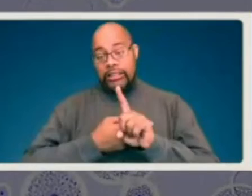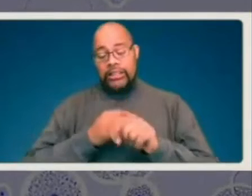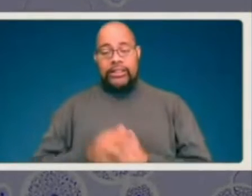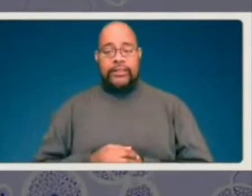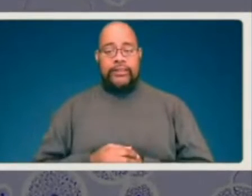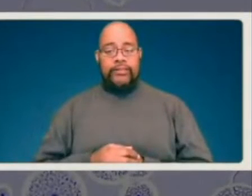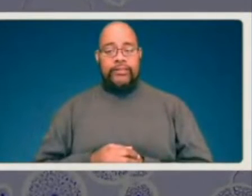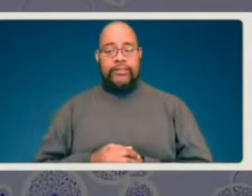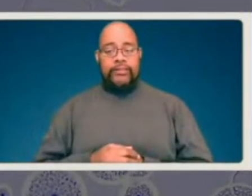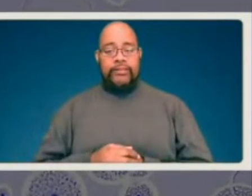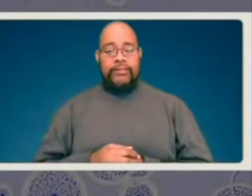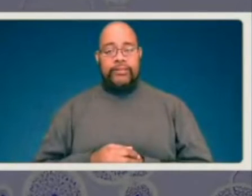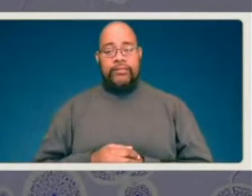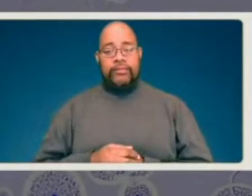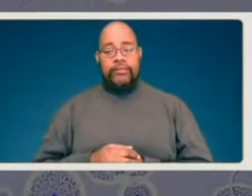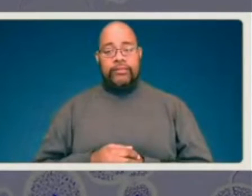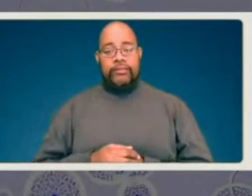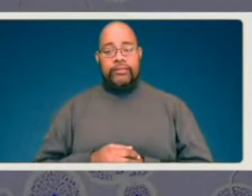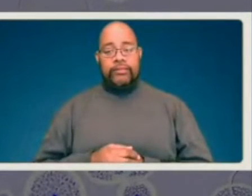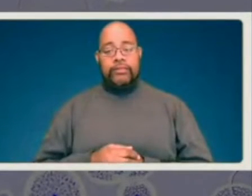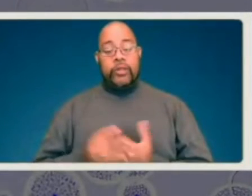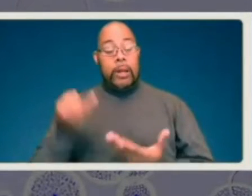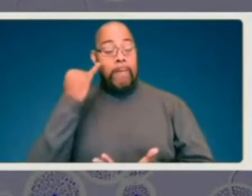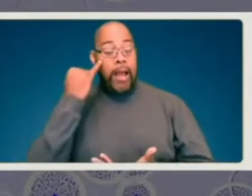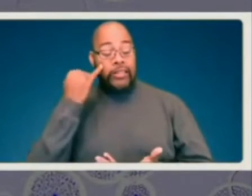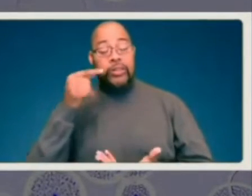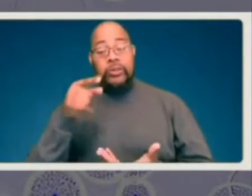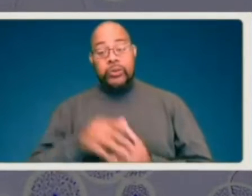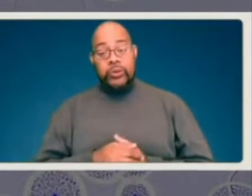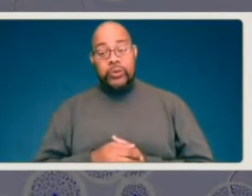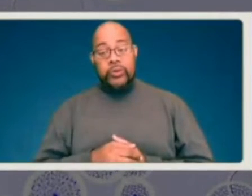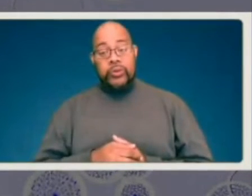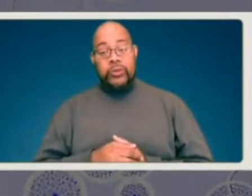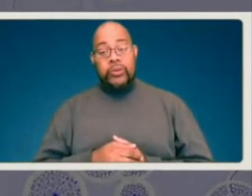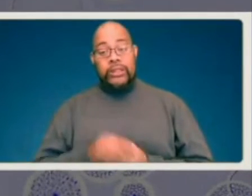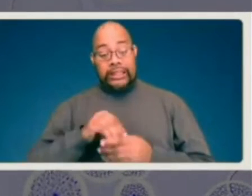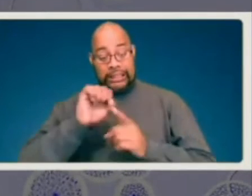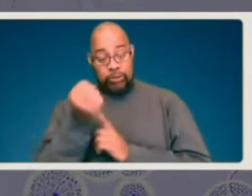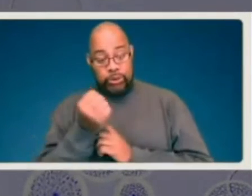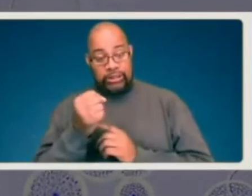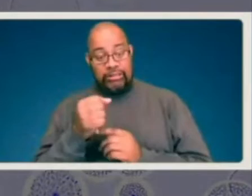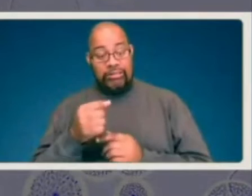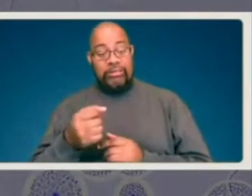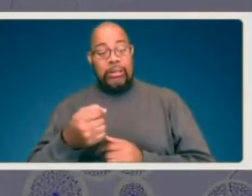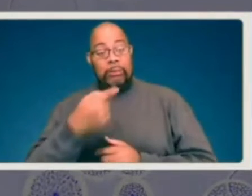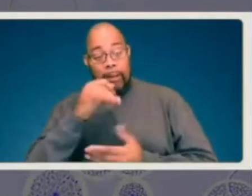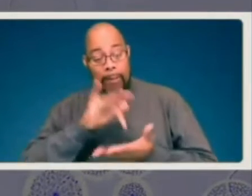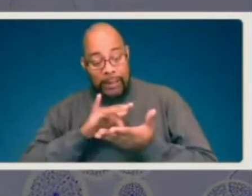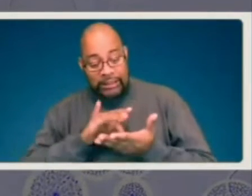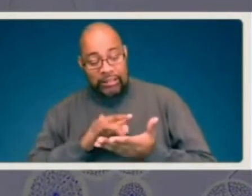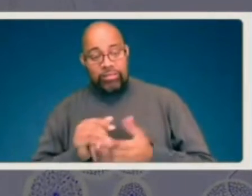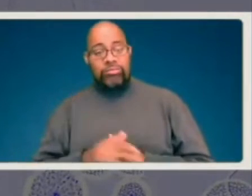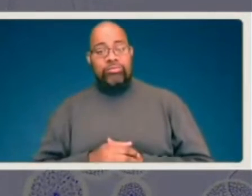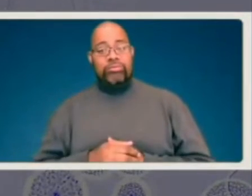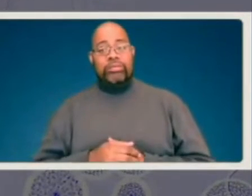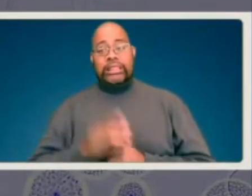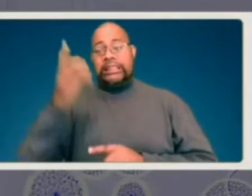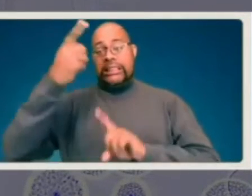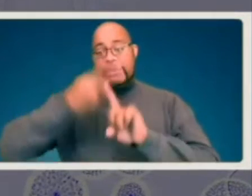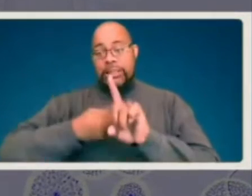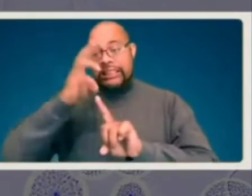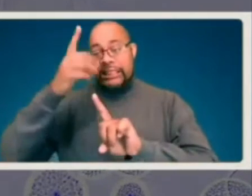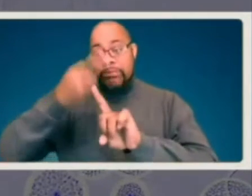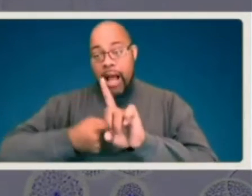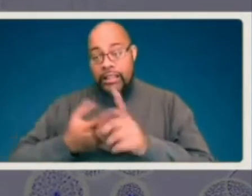months taking this drug. So imagine you in this situation taking antibiotics for like